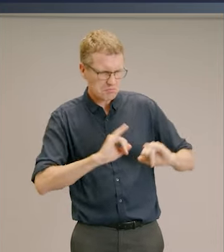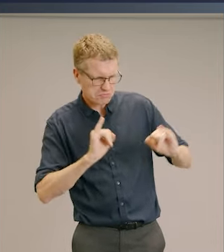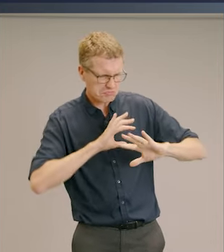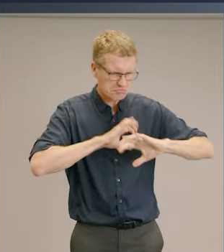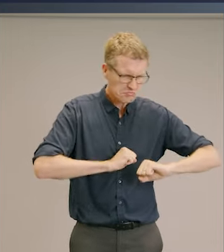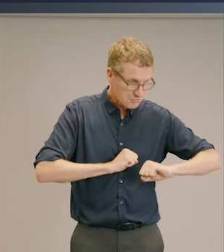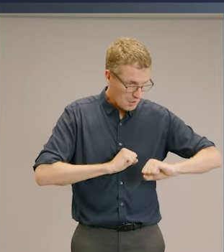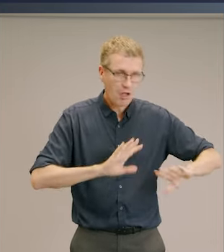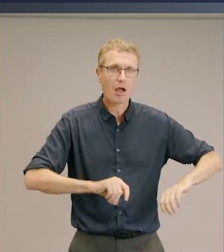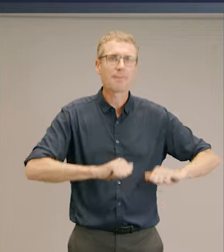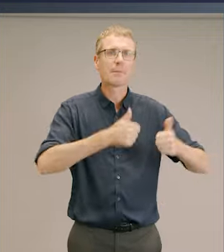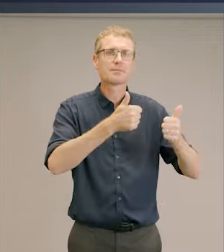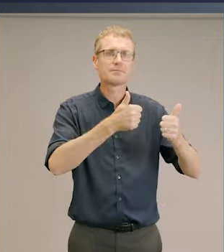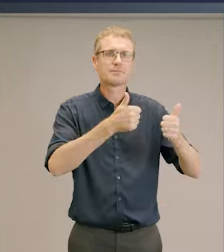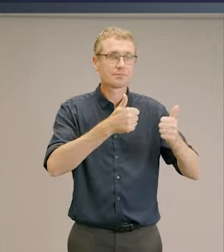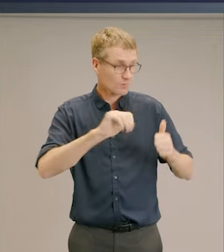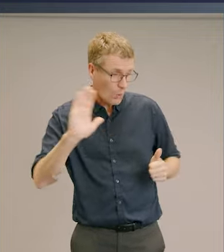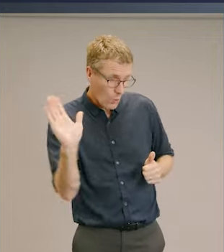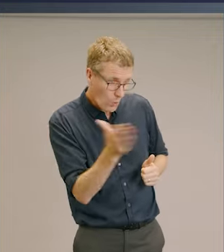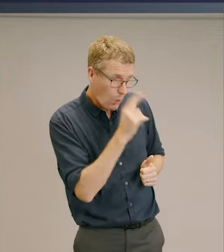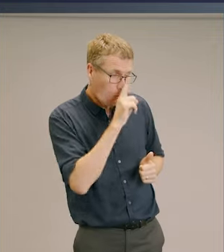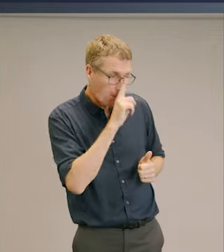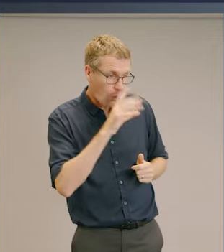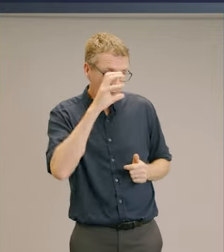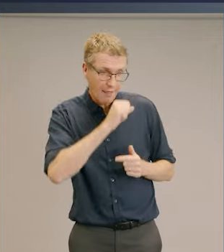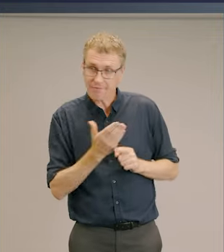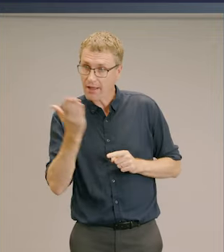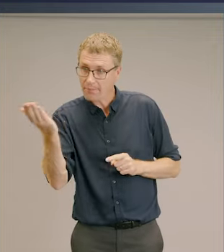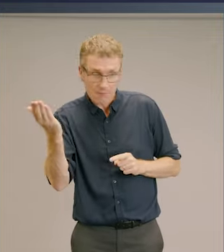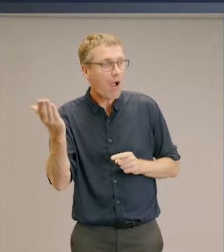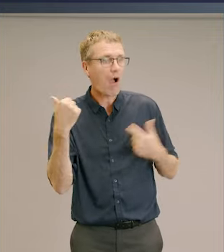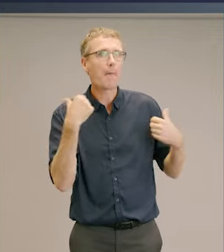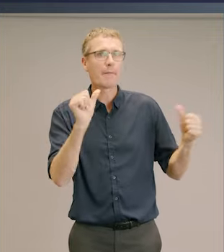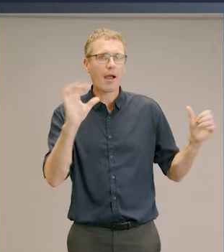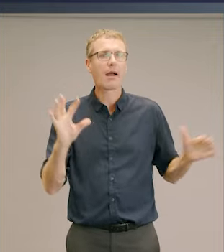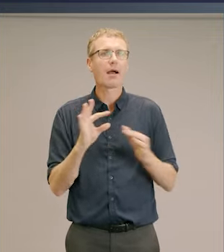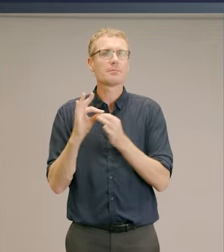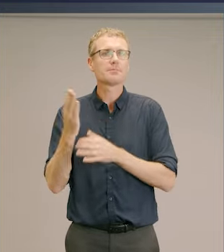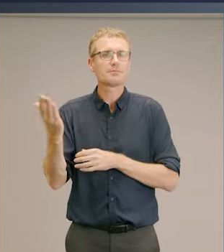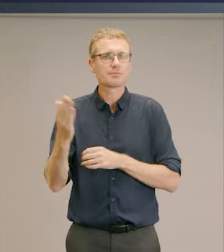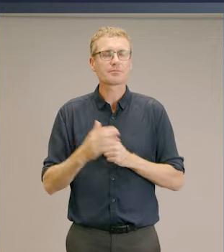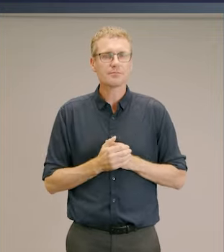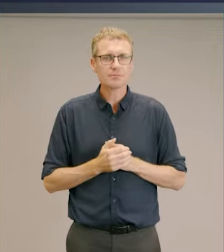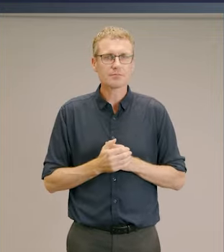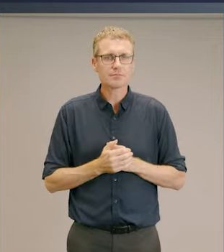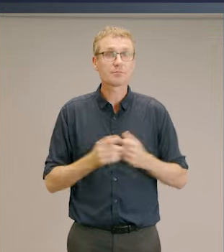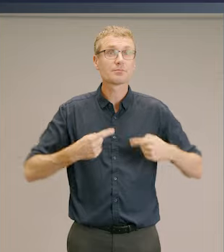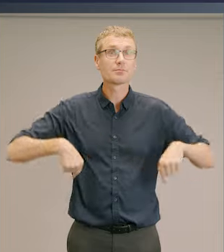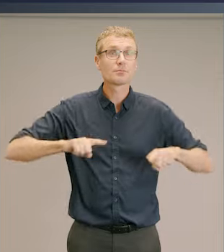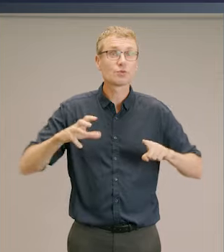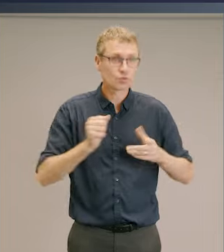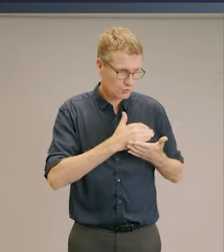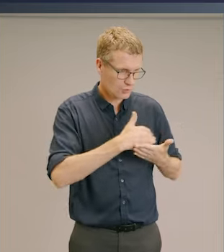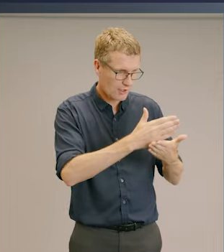things new. That's our Jesus. For everyone who believes in him, so that not one person